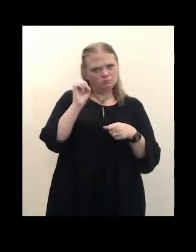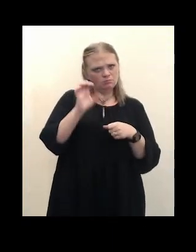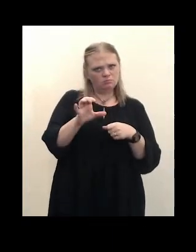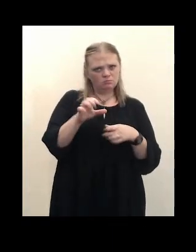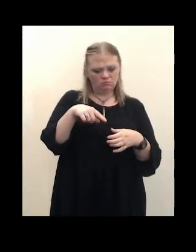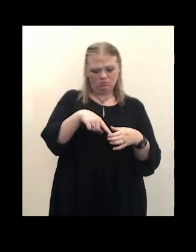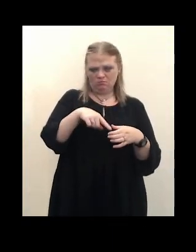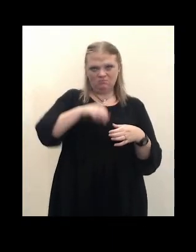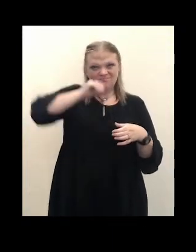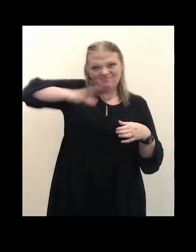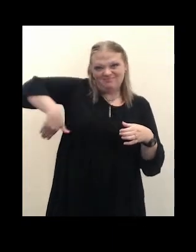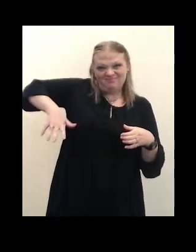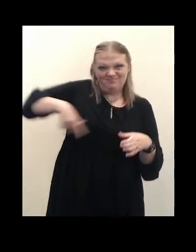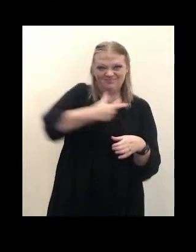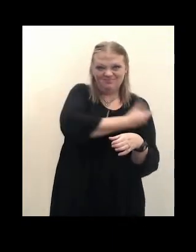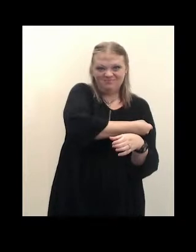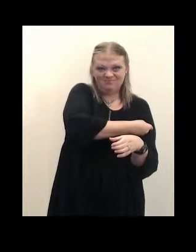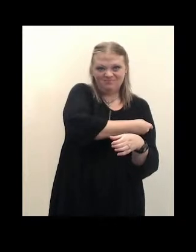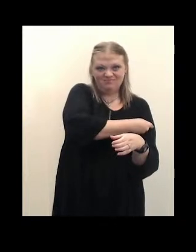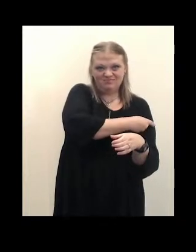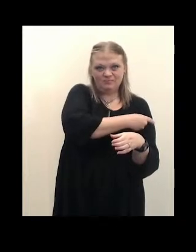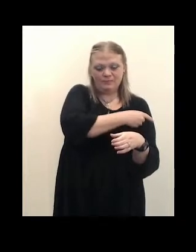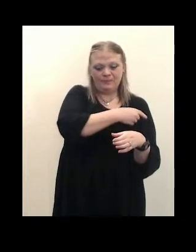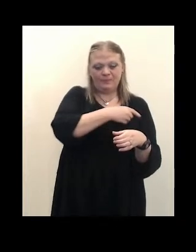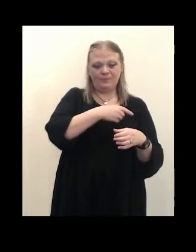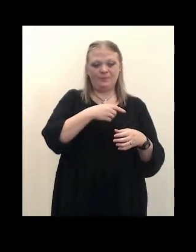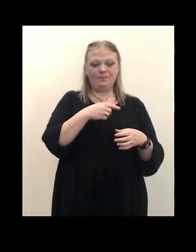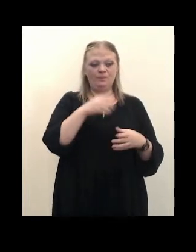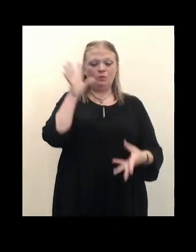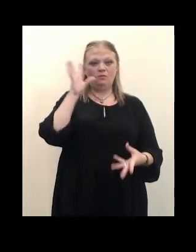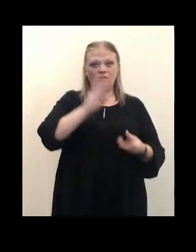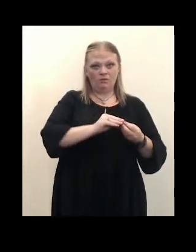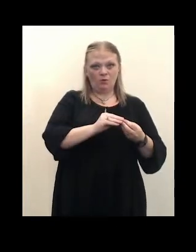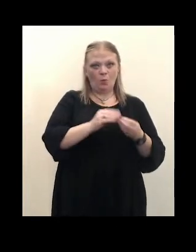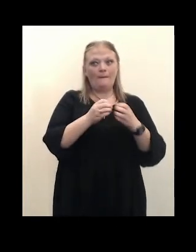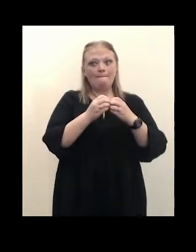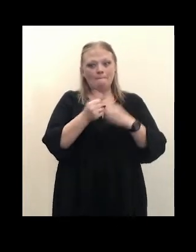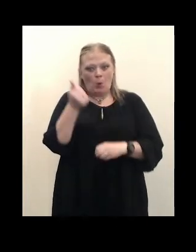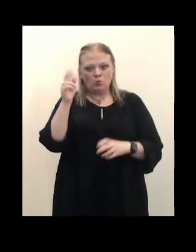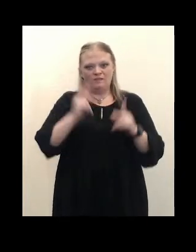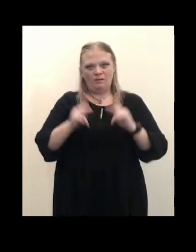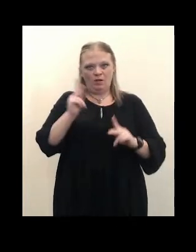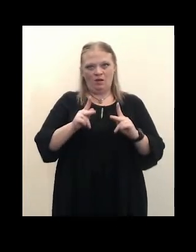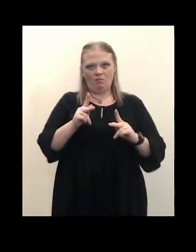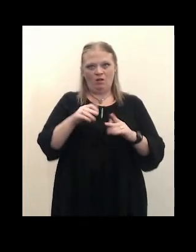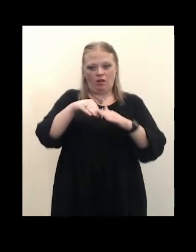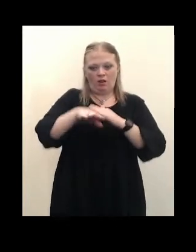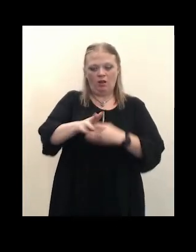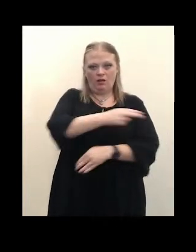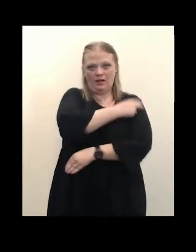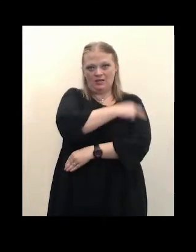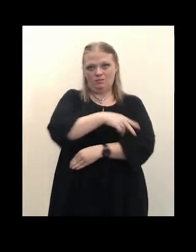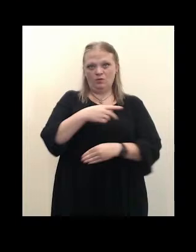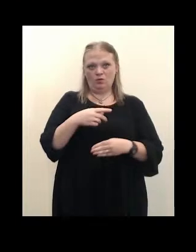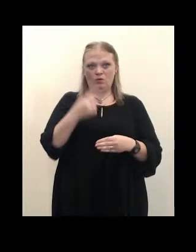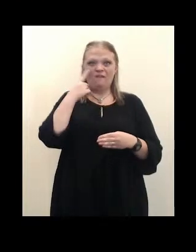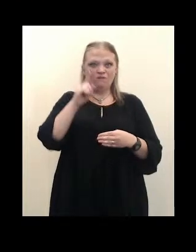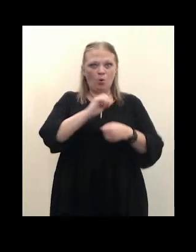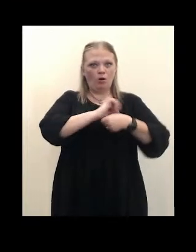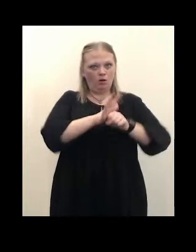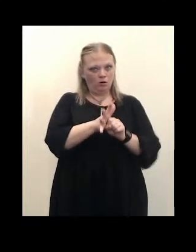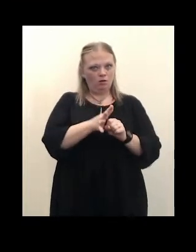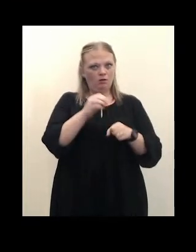not vaccinated, of course, account for most of the hospital admissions for COVID-19 in Erie County.